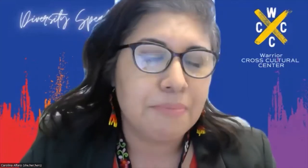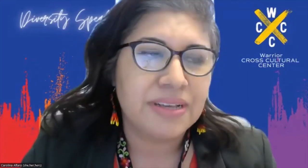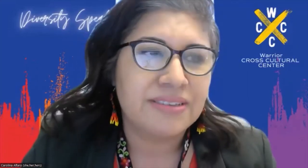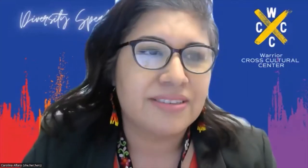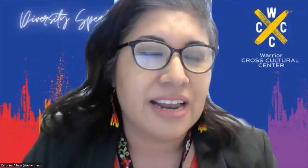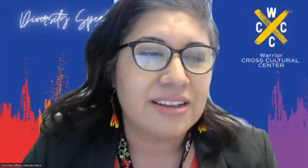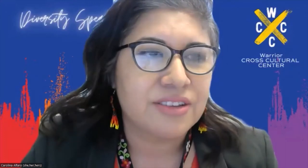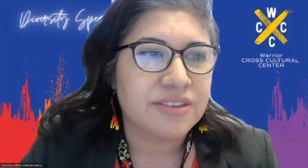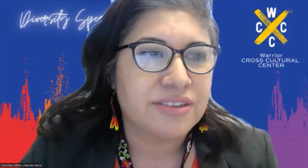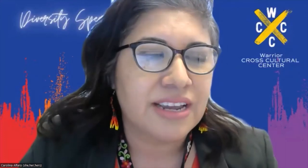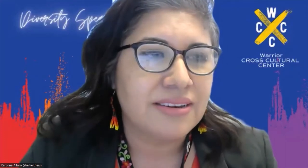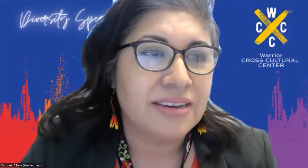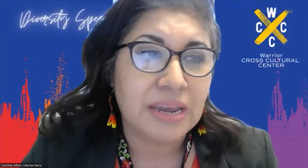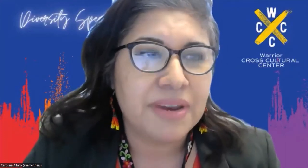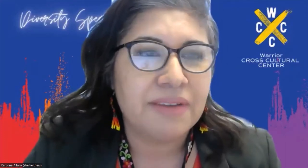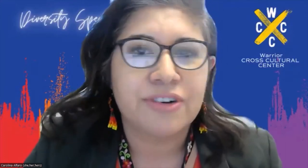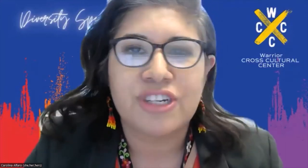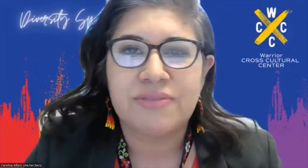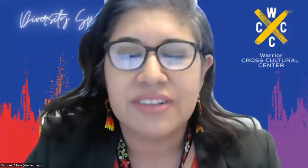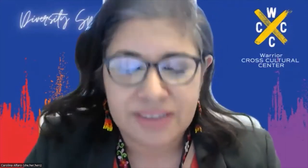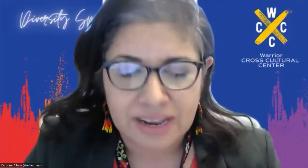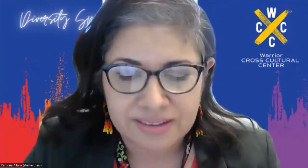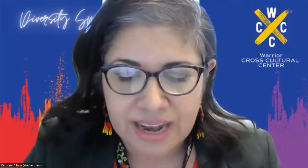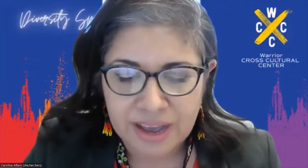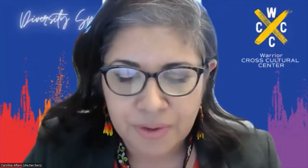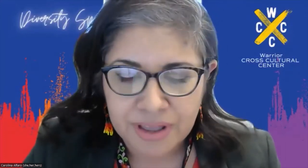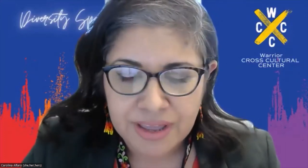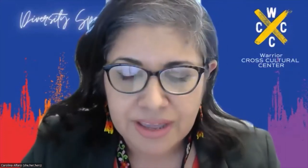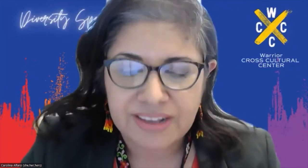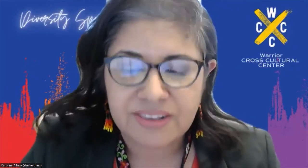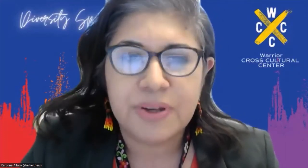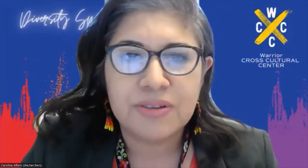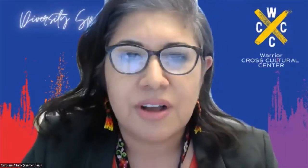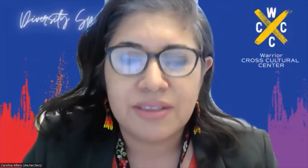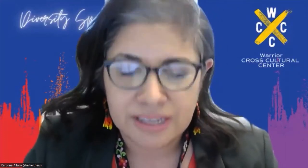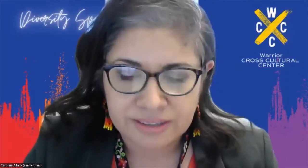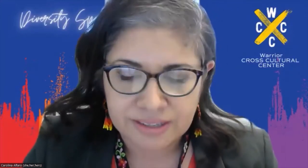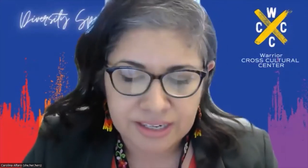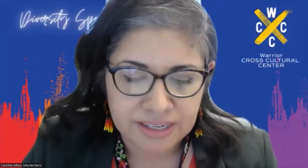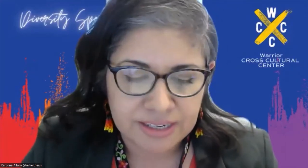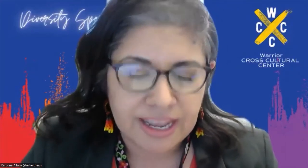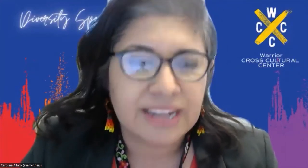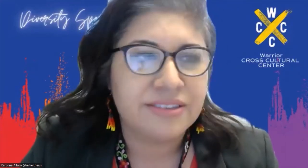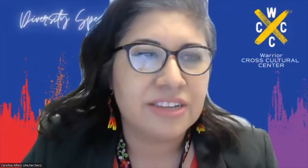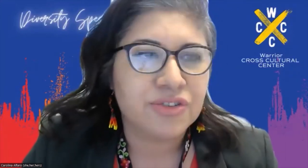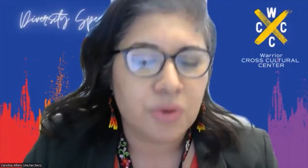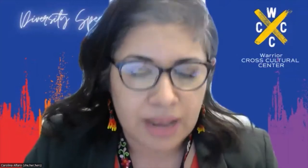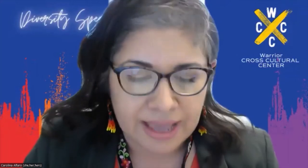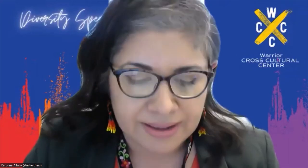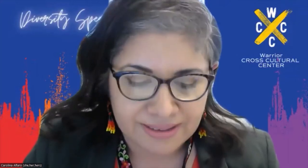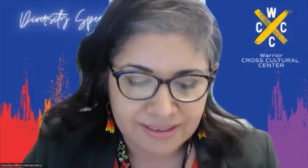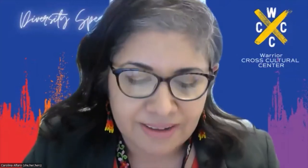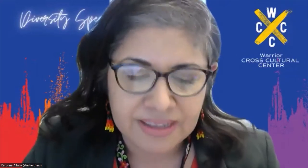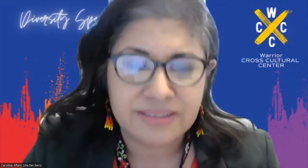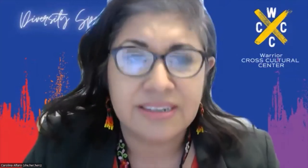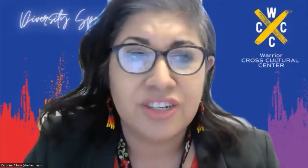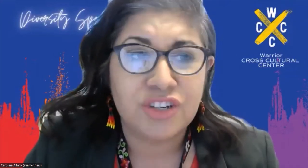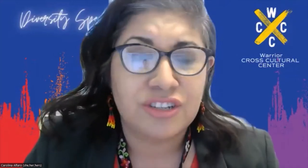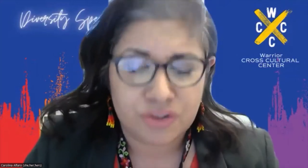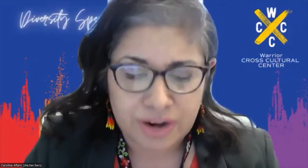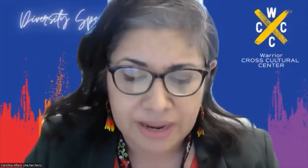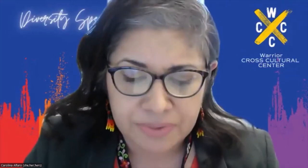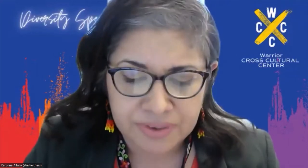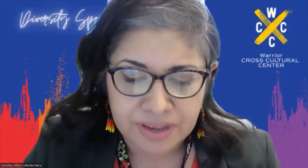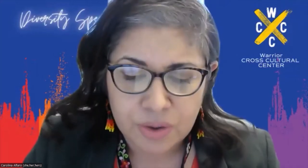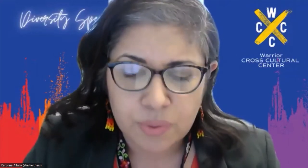Our campus, Stanislaus State, named after Chief Estanislao, is built on the unceded ancestral lands of these